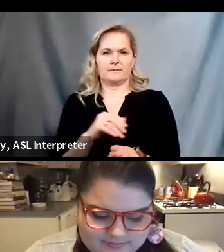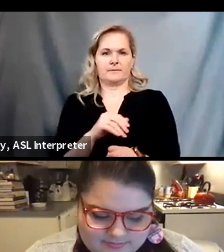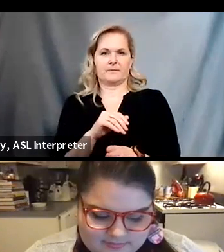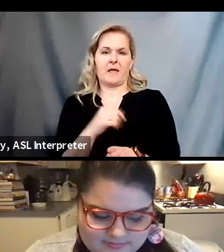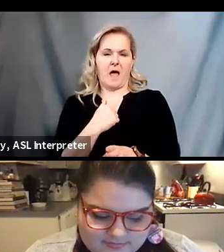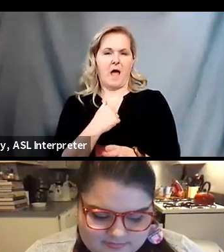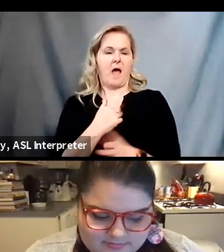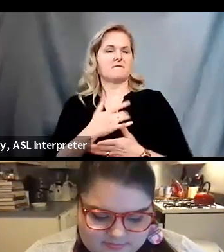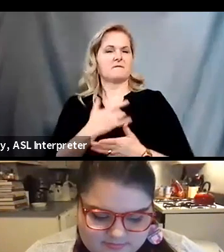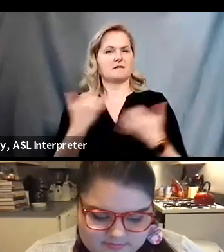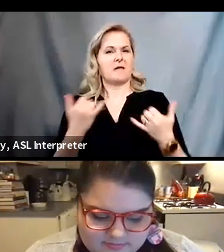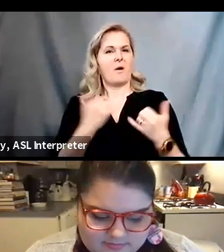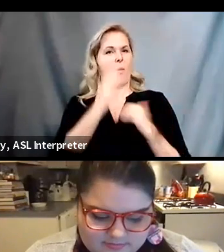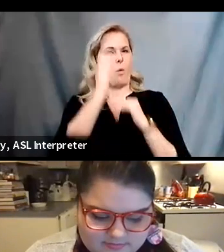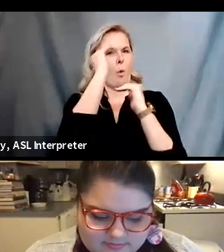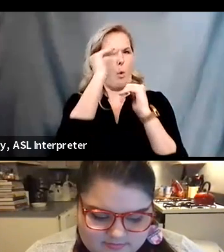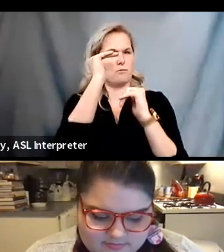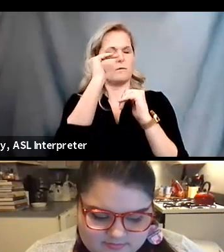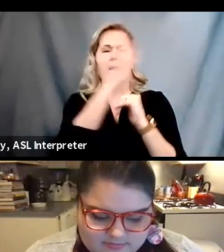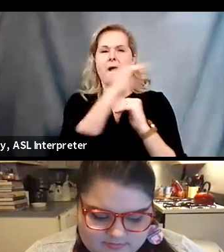generous. Check.